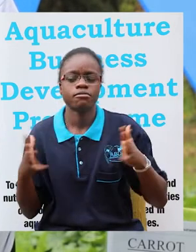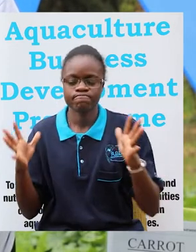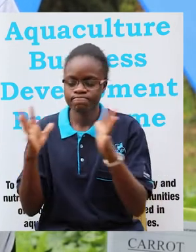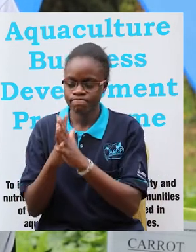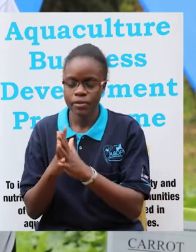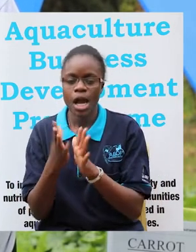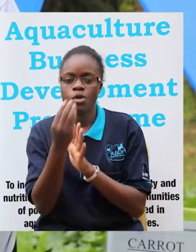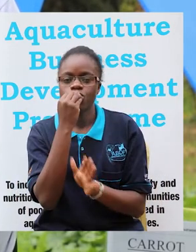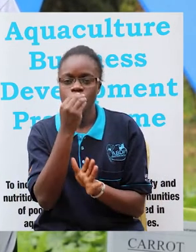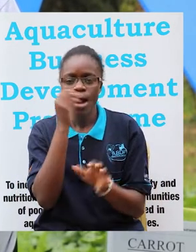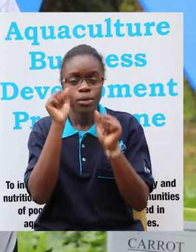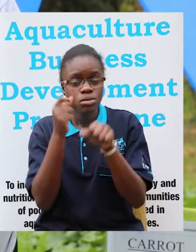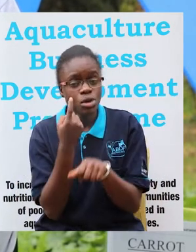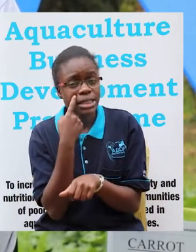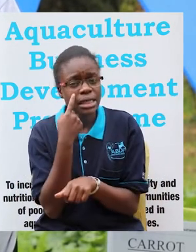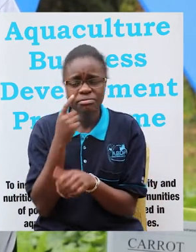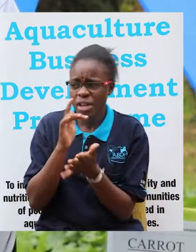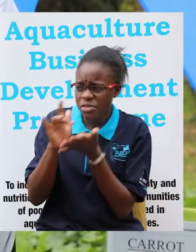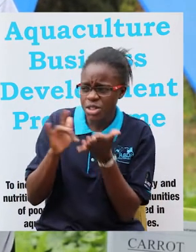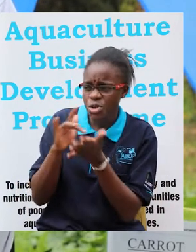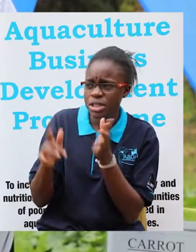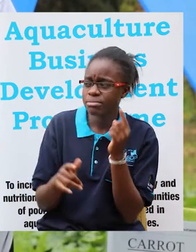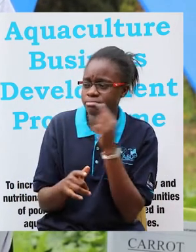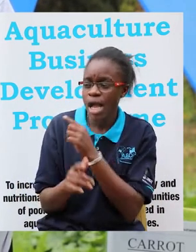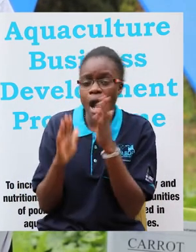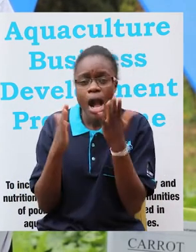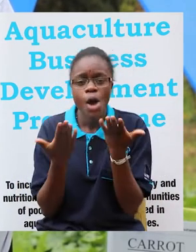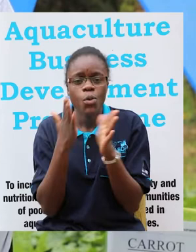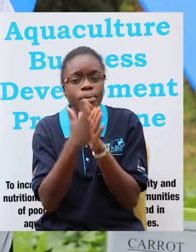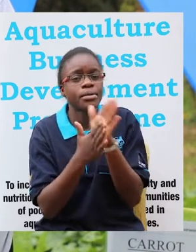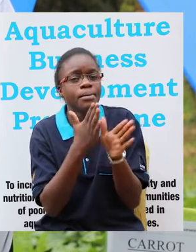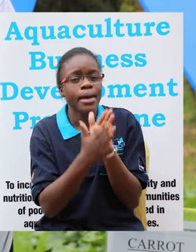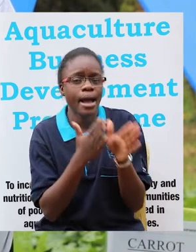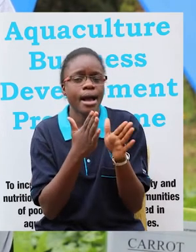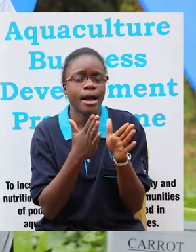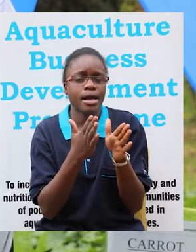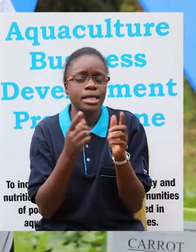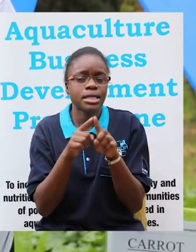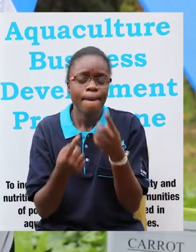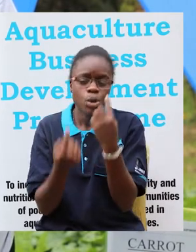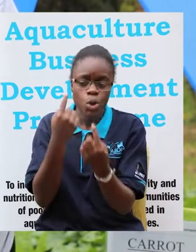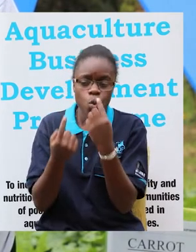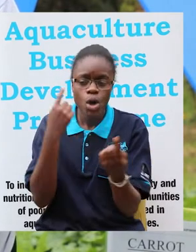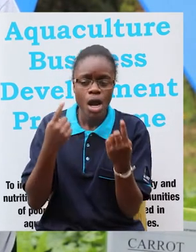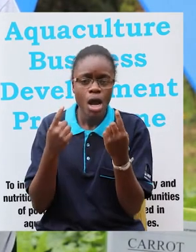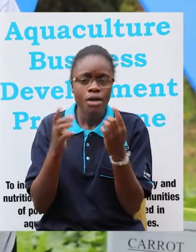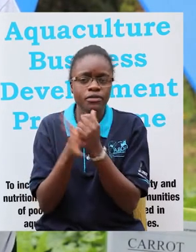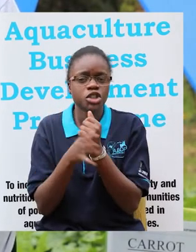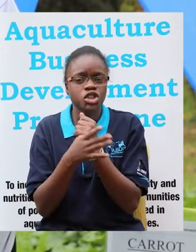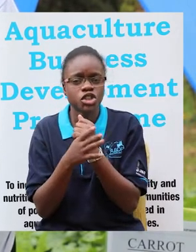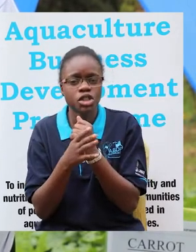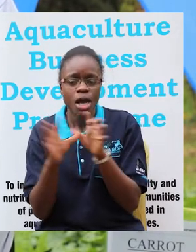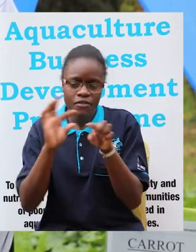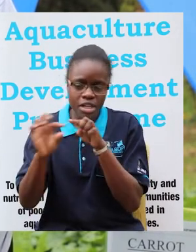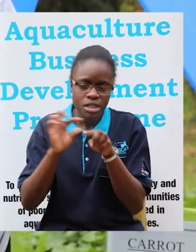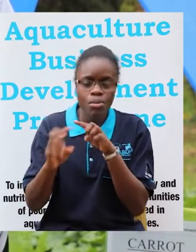a diverse diet? So you see in our videos on recipes on how to prepare fish in different ways, what to combine the fish